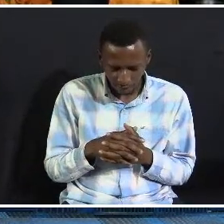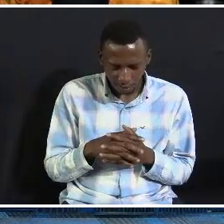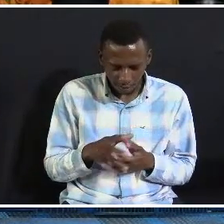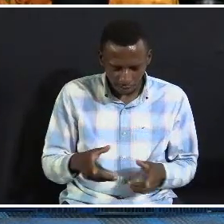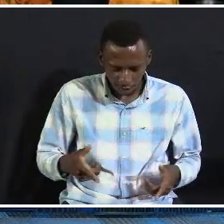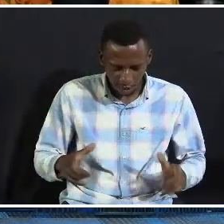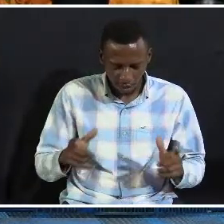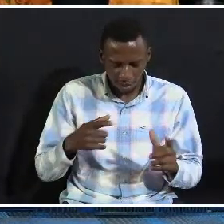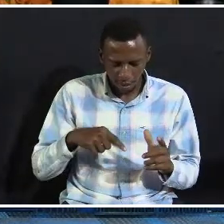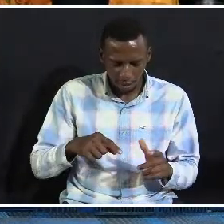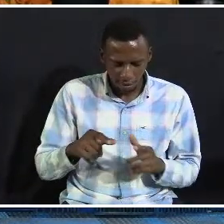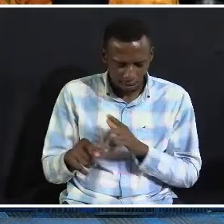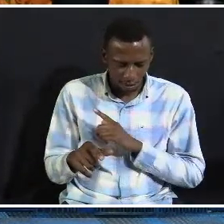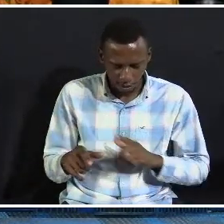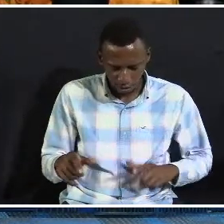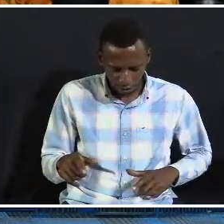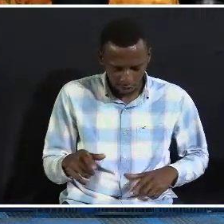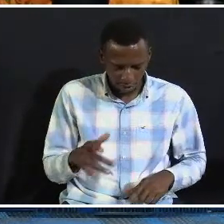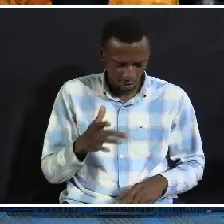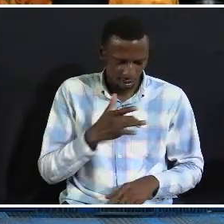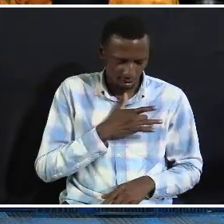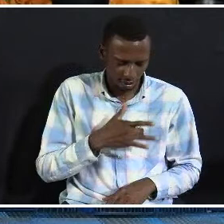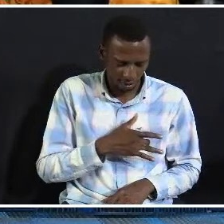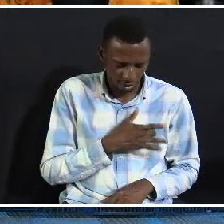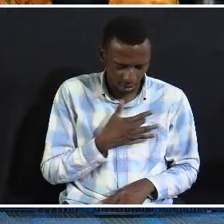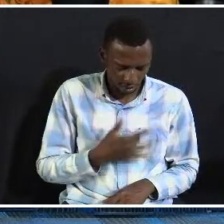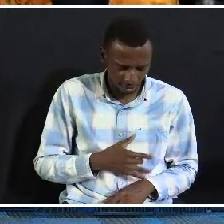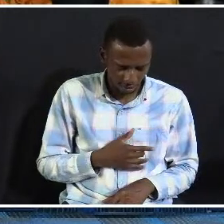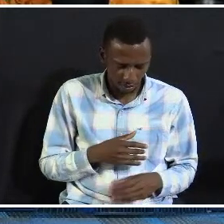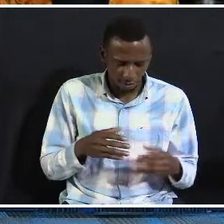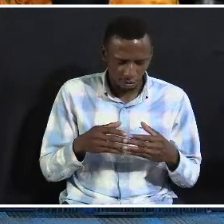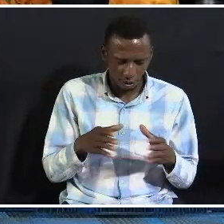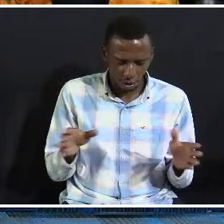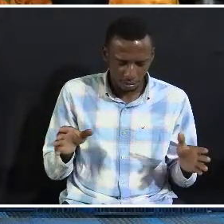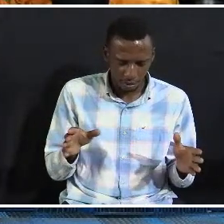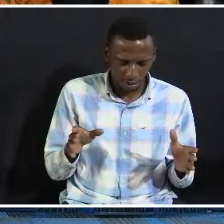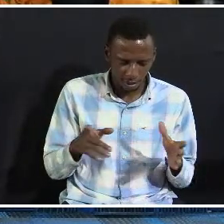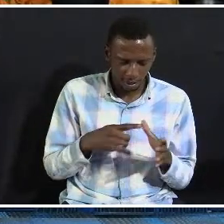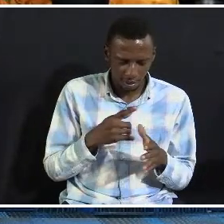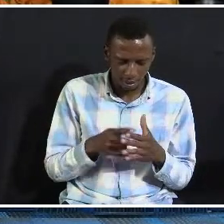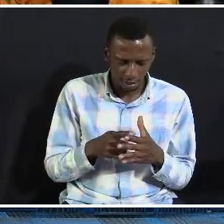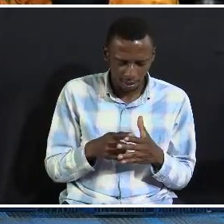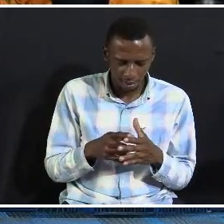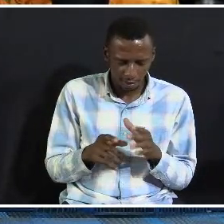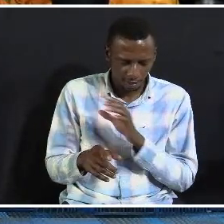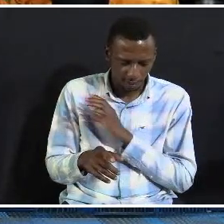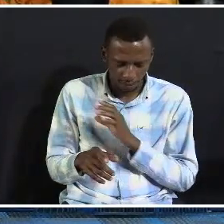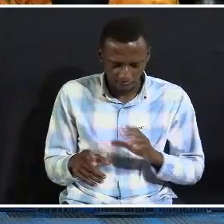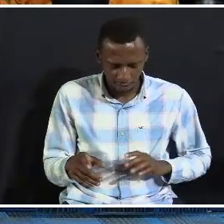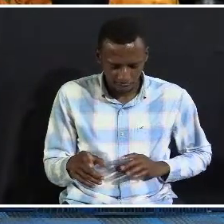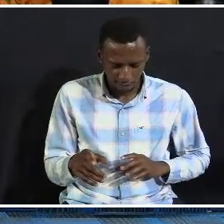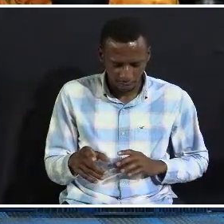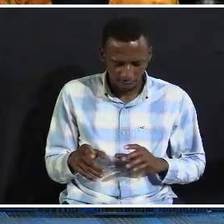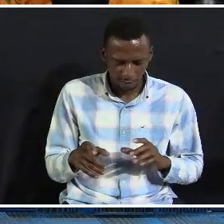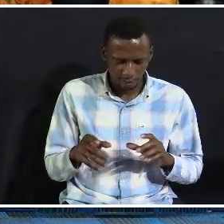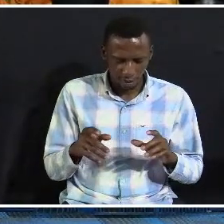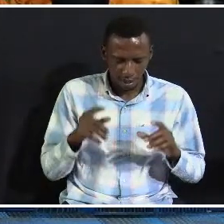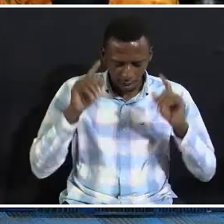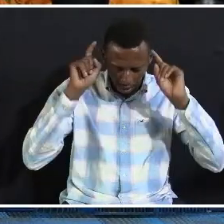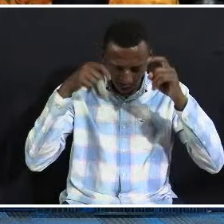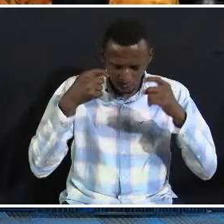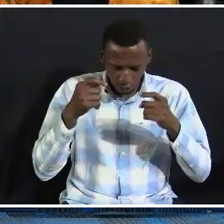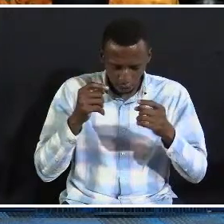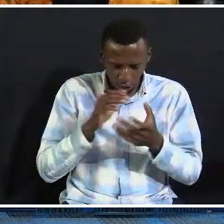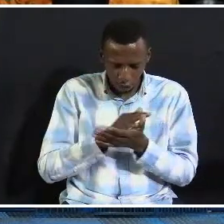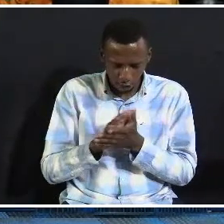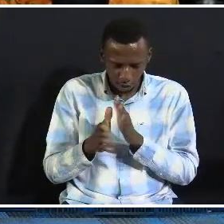Allow us, Lord, touch our hearts that we may open so that Christ, as the Lamb who takes away the sin of the world,